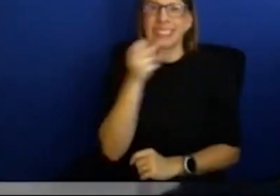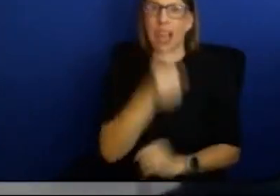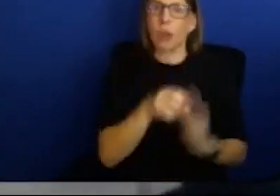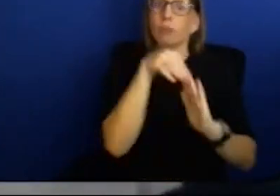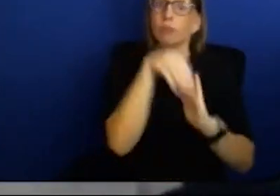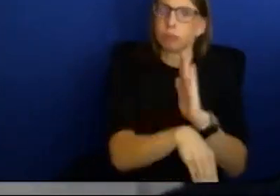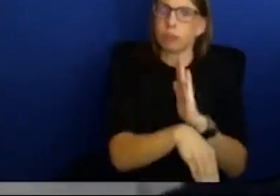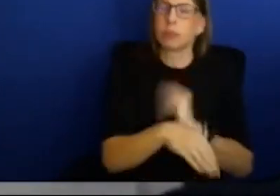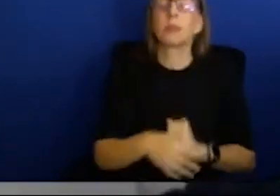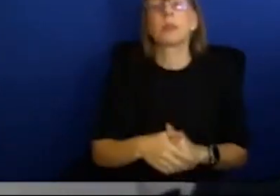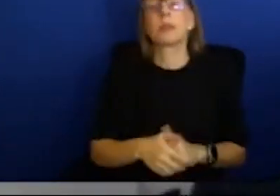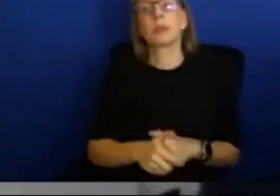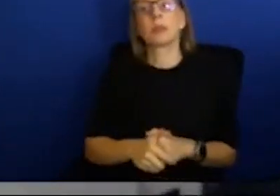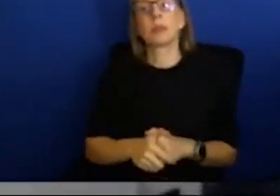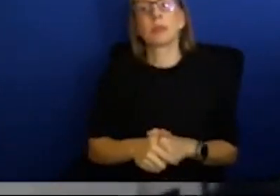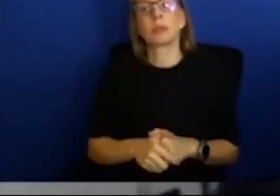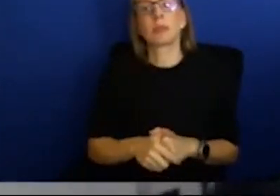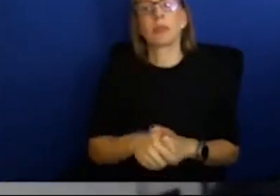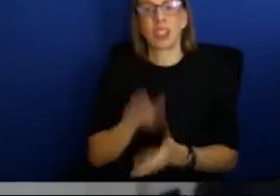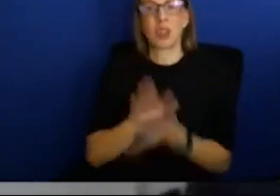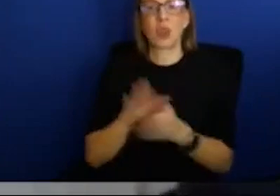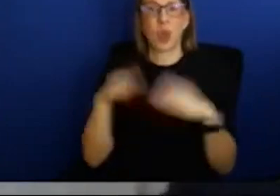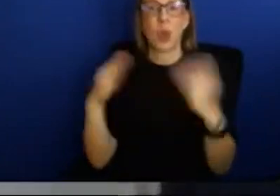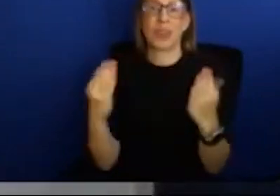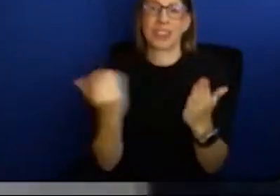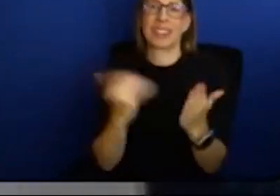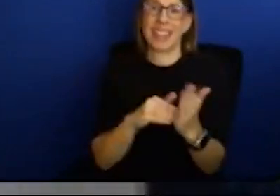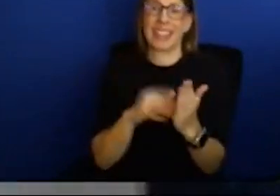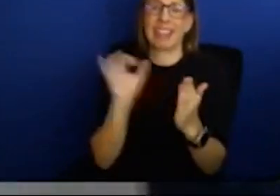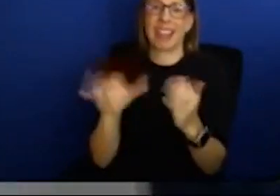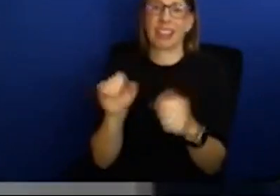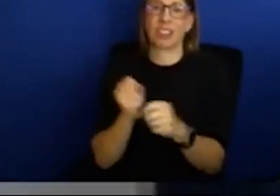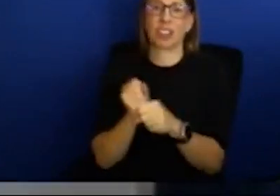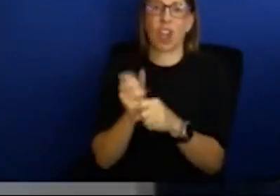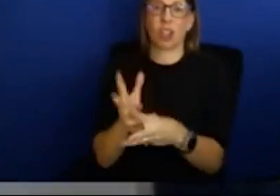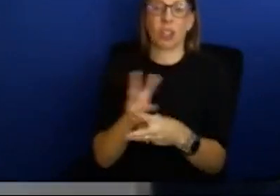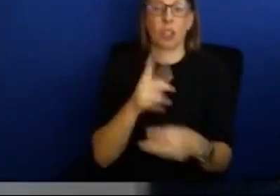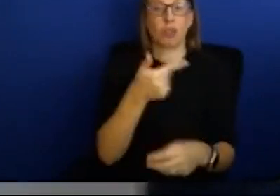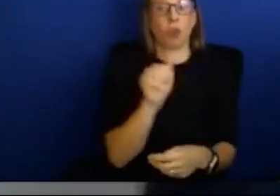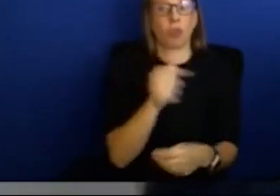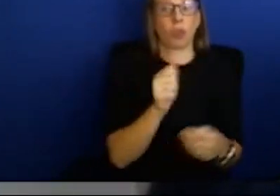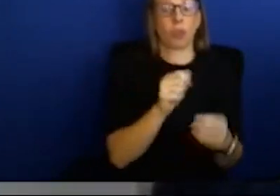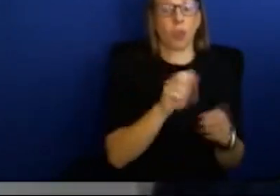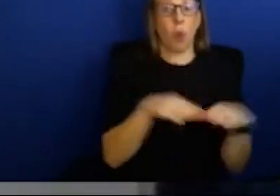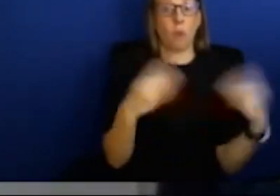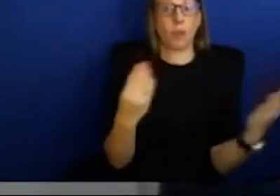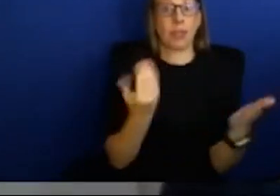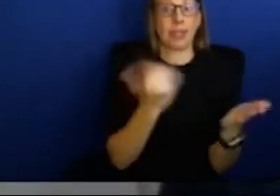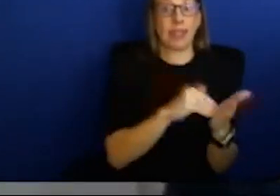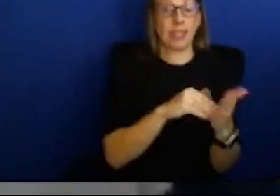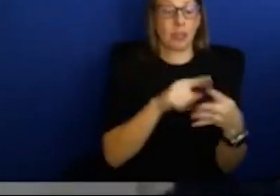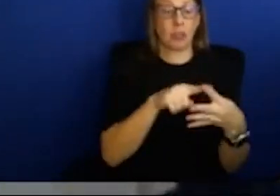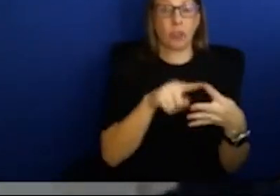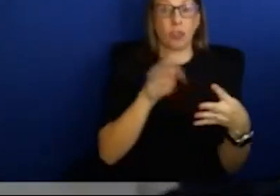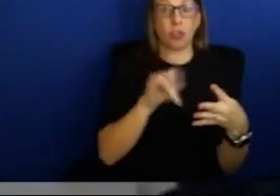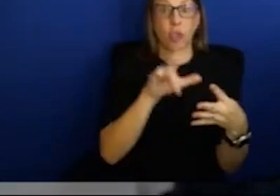a complicating factor for that is schools reopening. In Georgia, schools reopen at the very beginning of July, sometimes